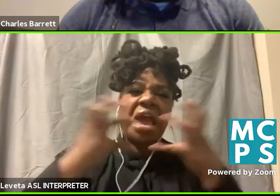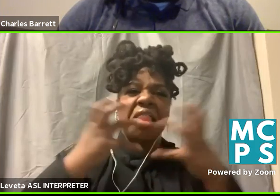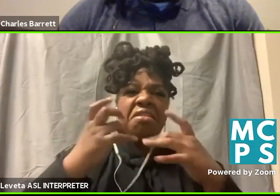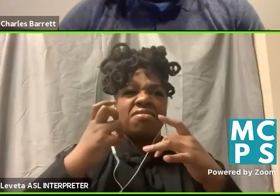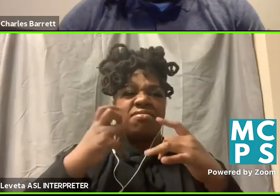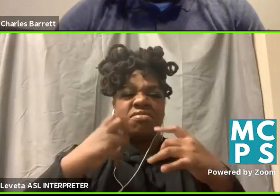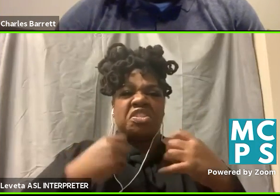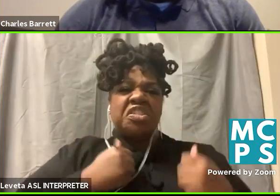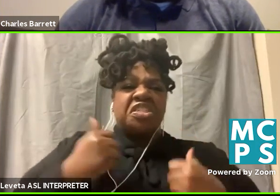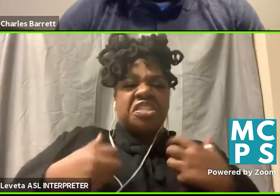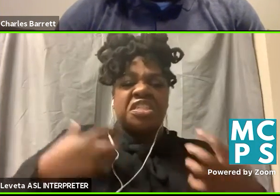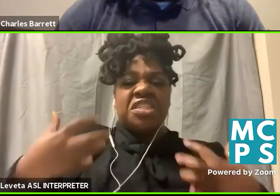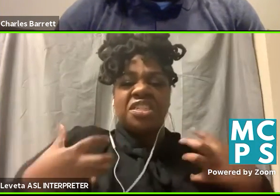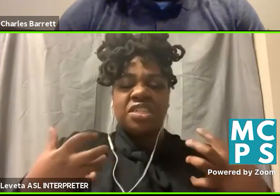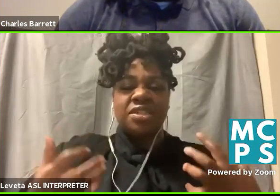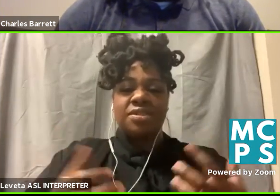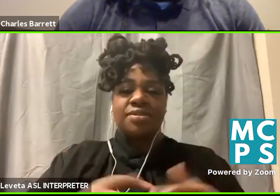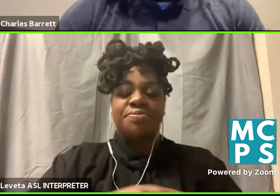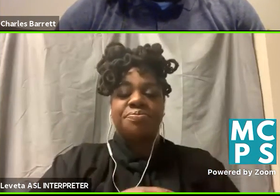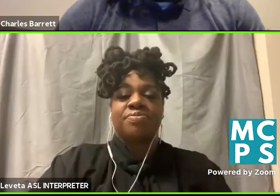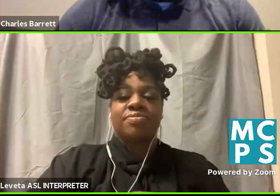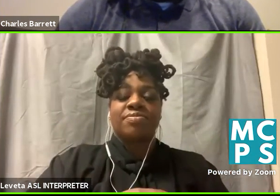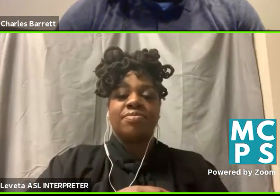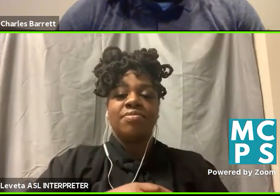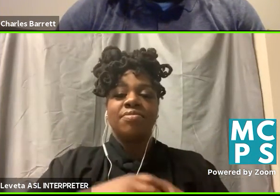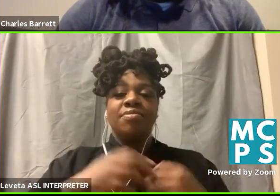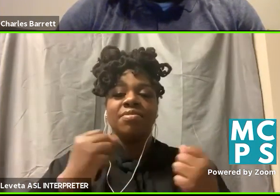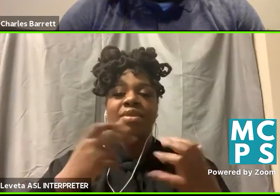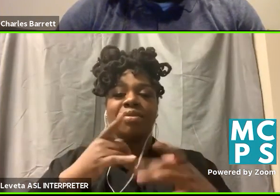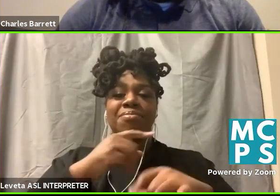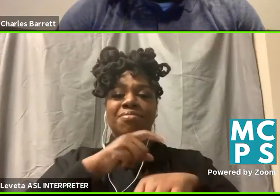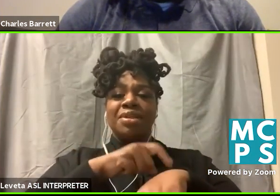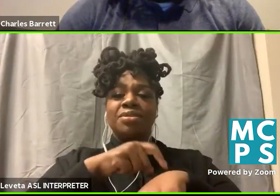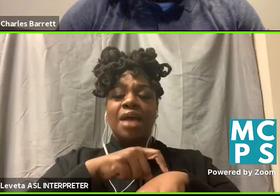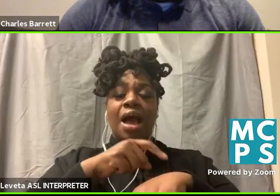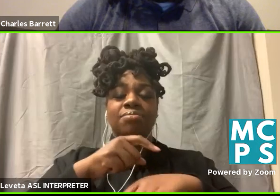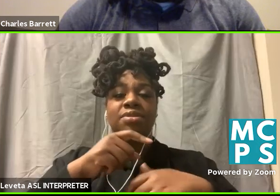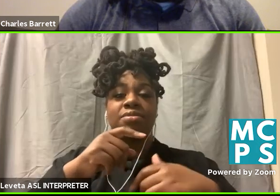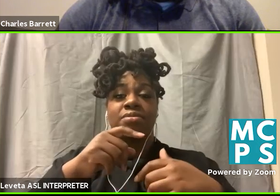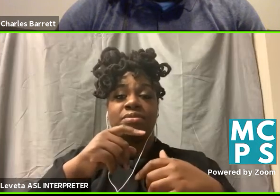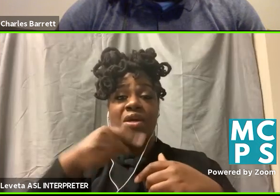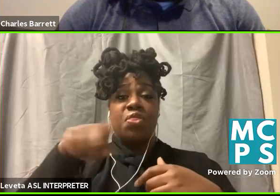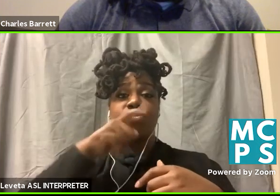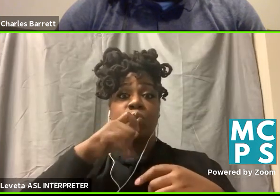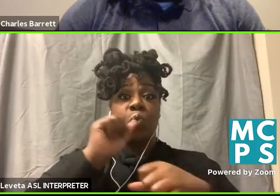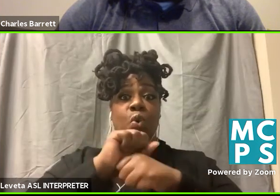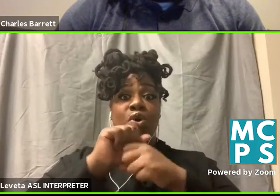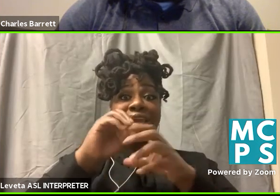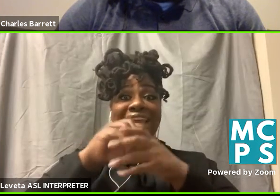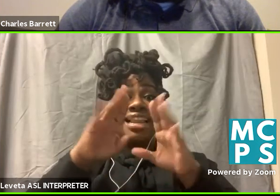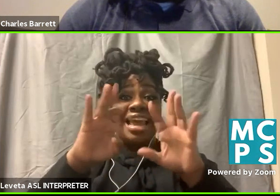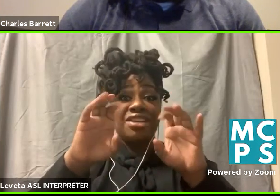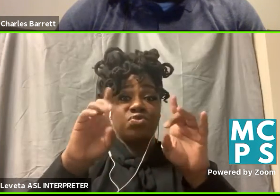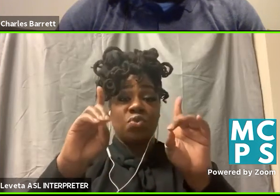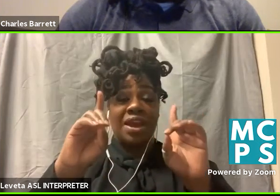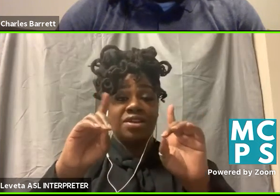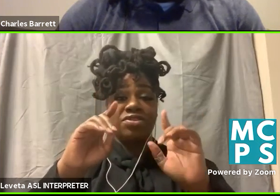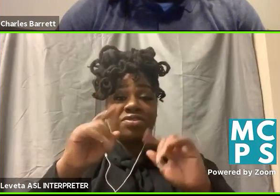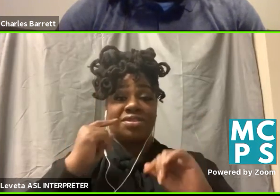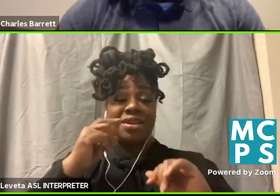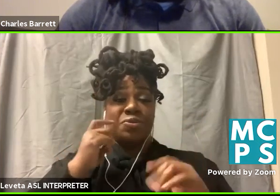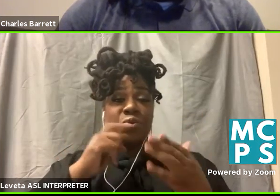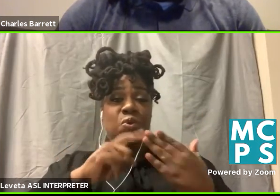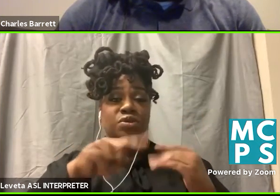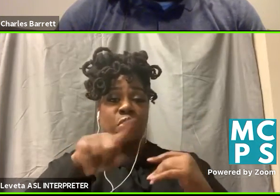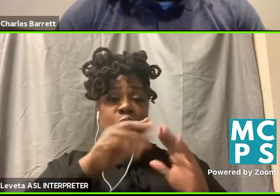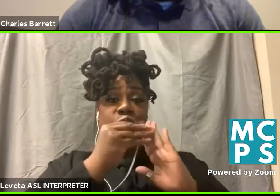in education thinks that, oh, for those who may be depressed or anxious, those are the individuals who potentially may be suicidal, and